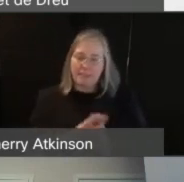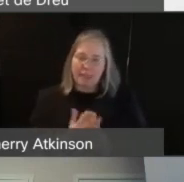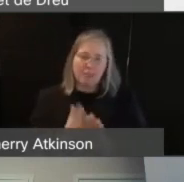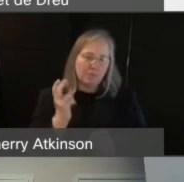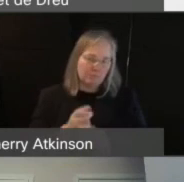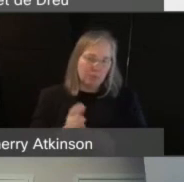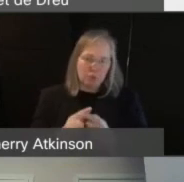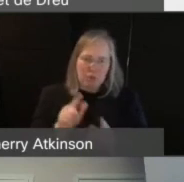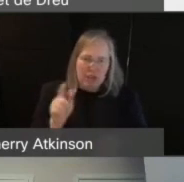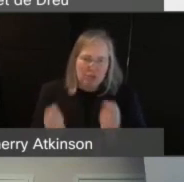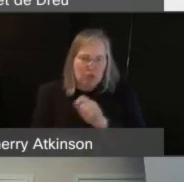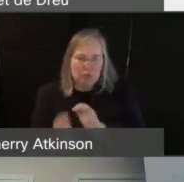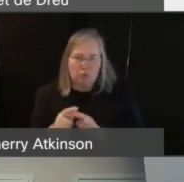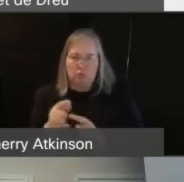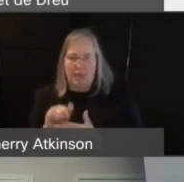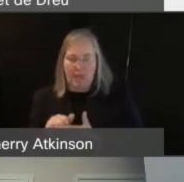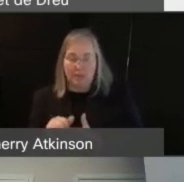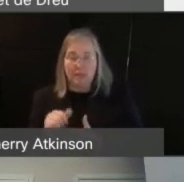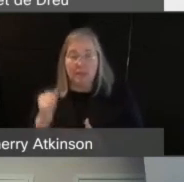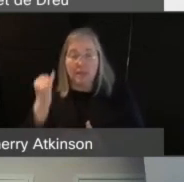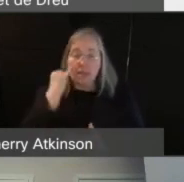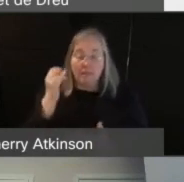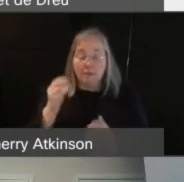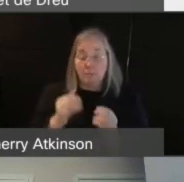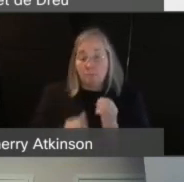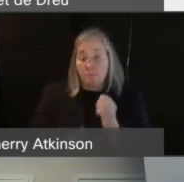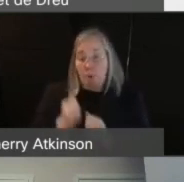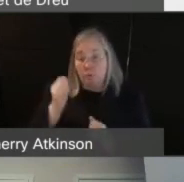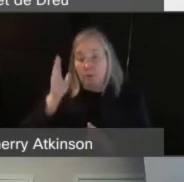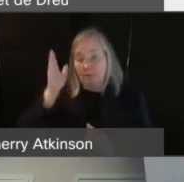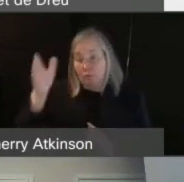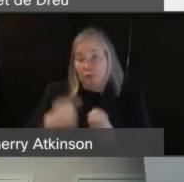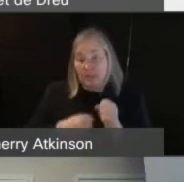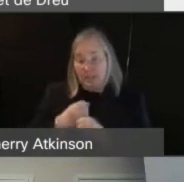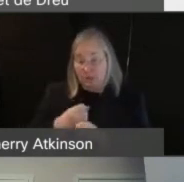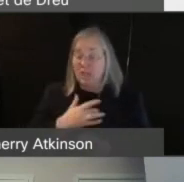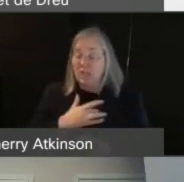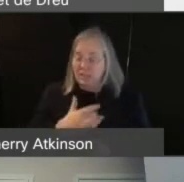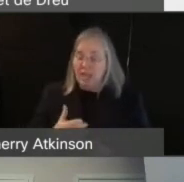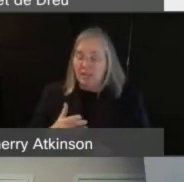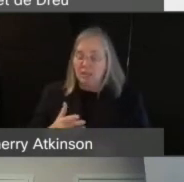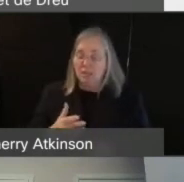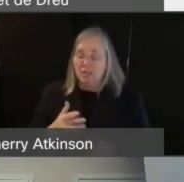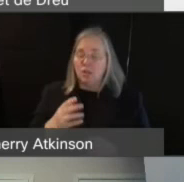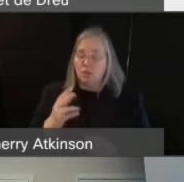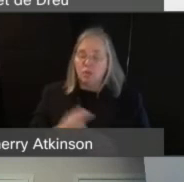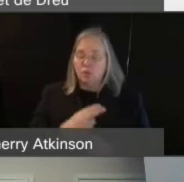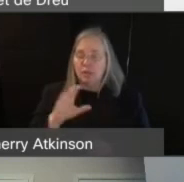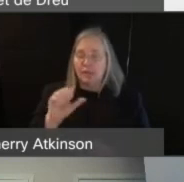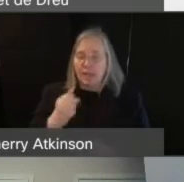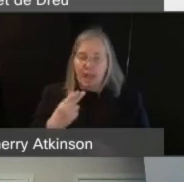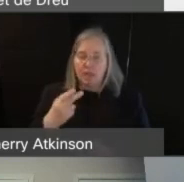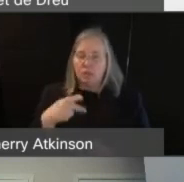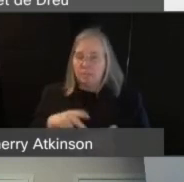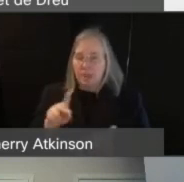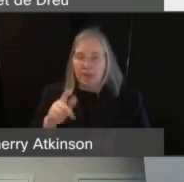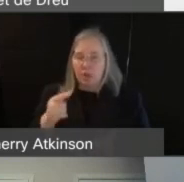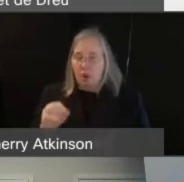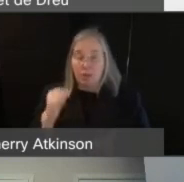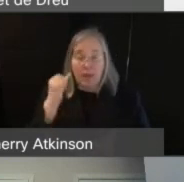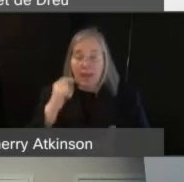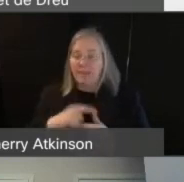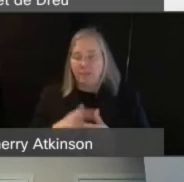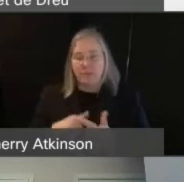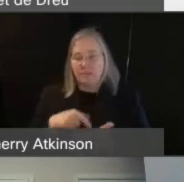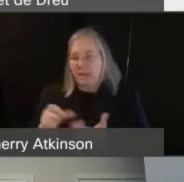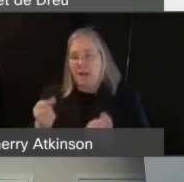we have most of the future years, or in general only use cash pay-go, and then we spend how much we get. If we don't have that, then we